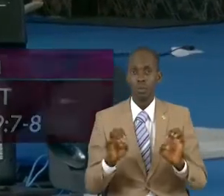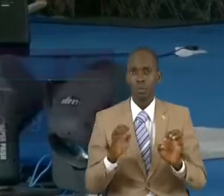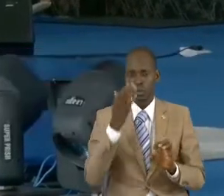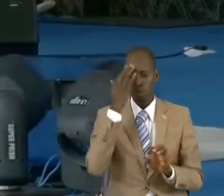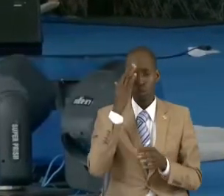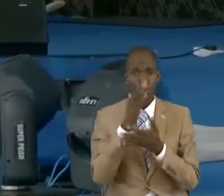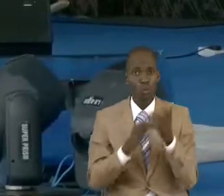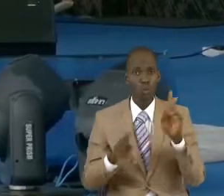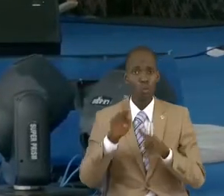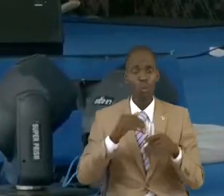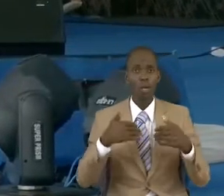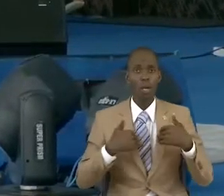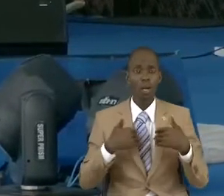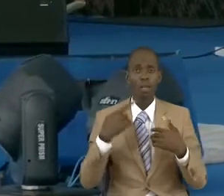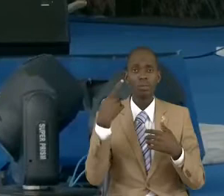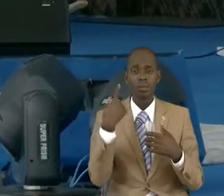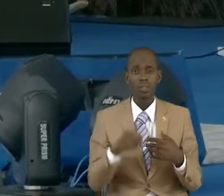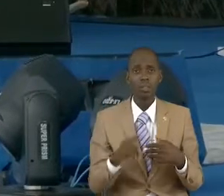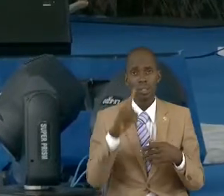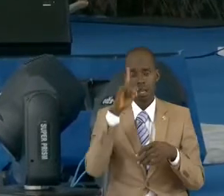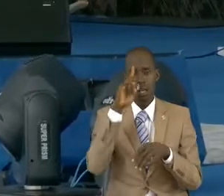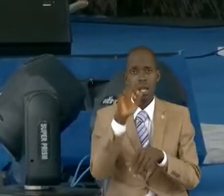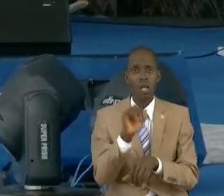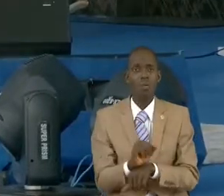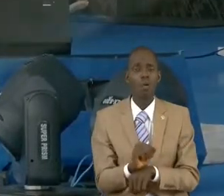of delaying